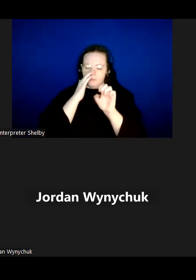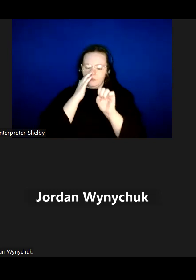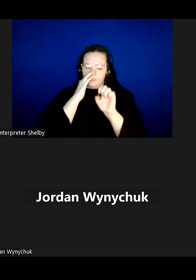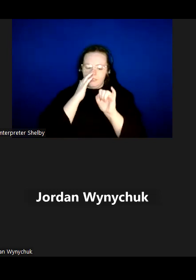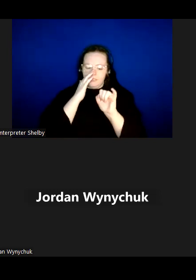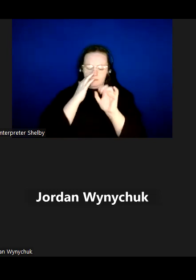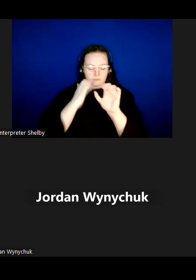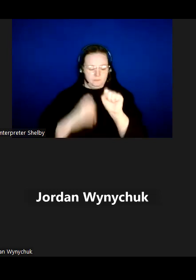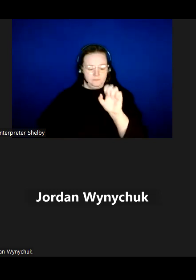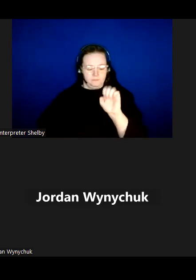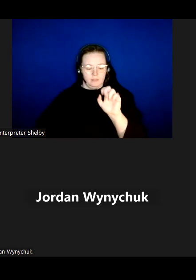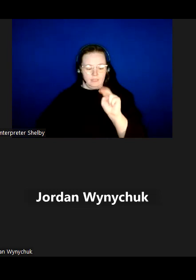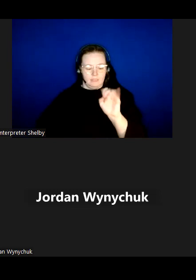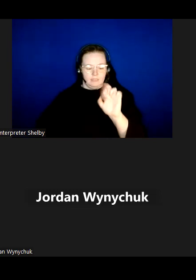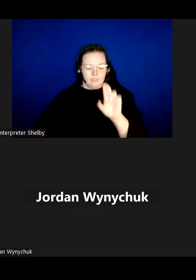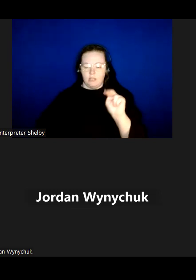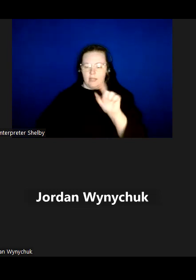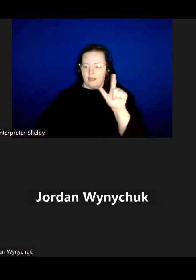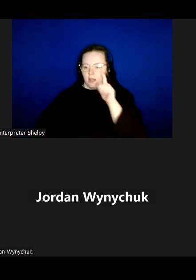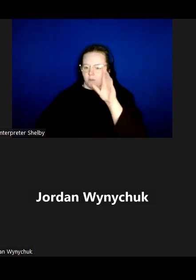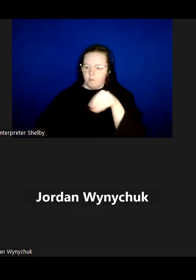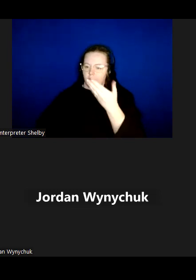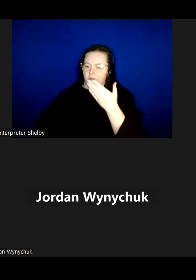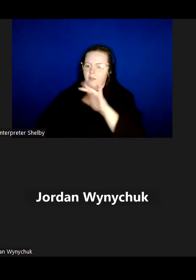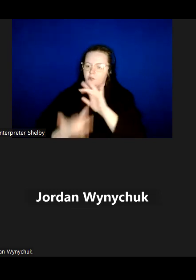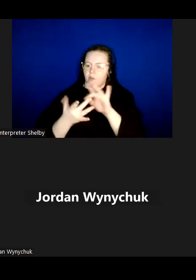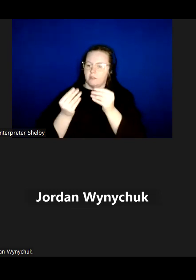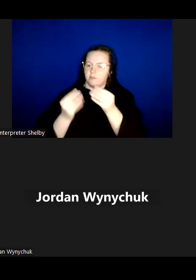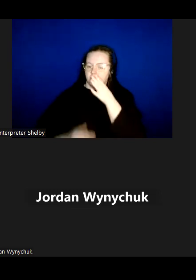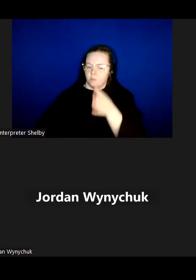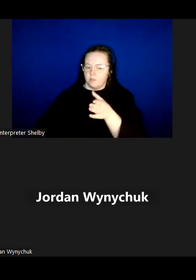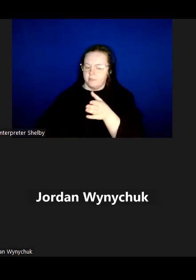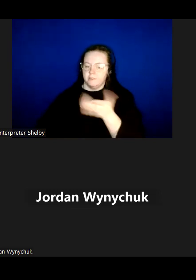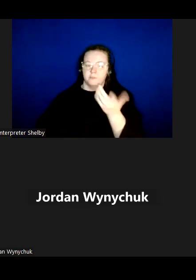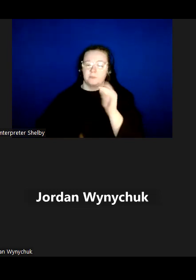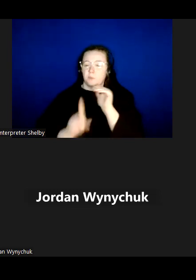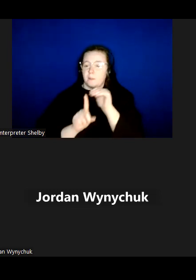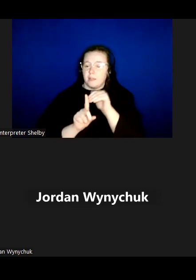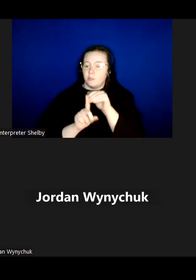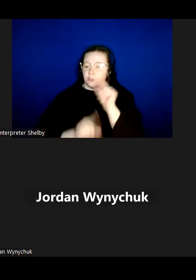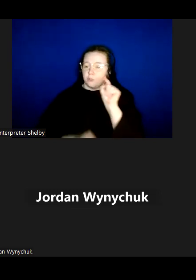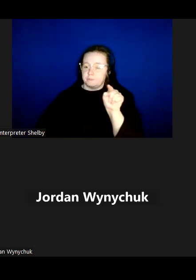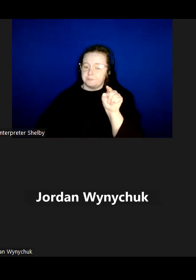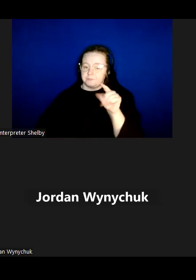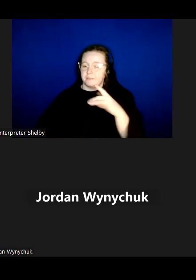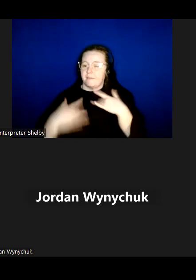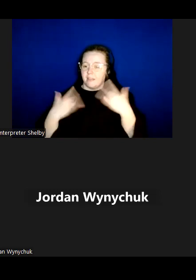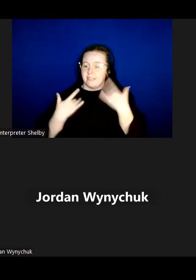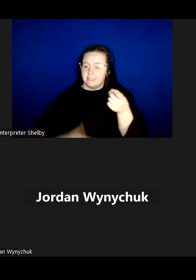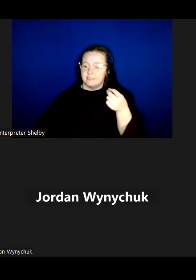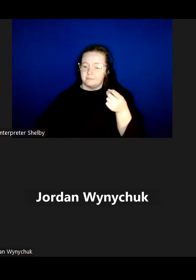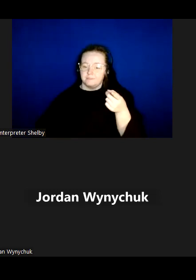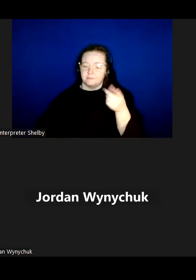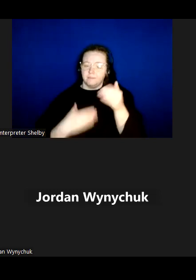to provide you with the information, the contact information you need. So just a reminder that as on our next